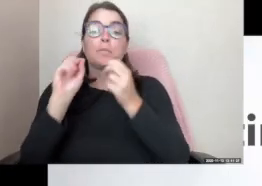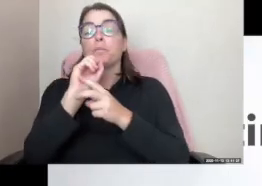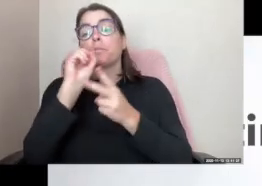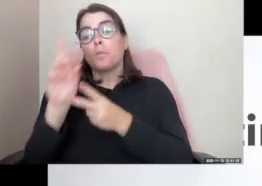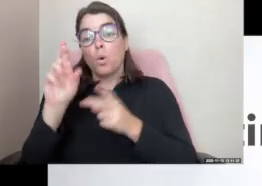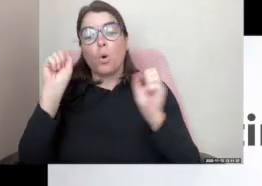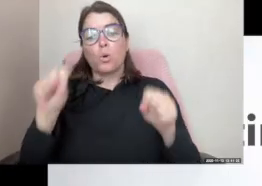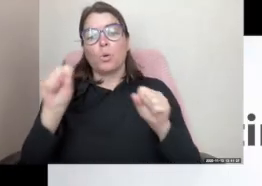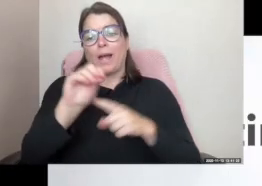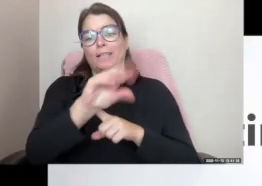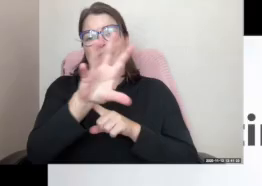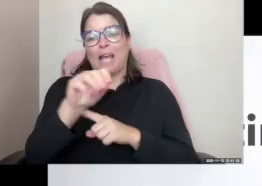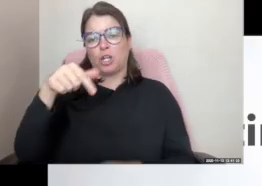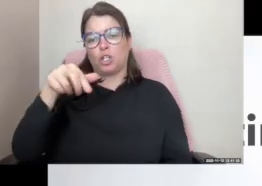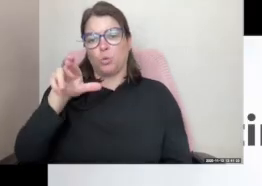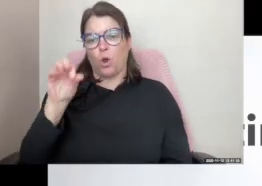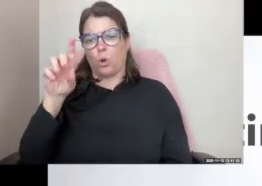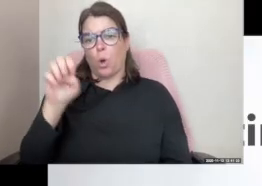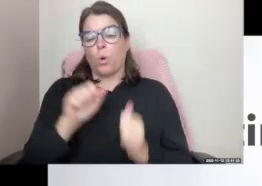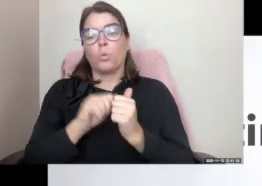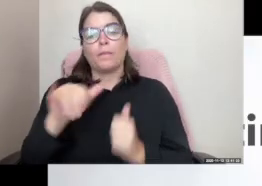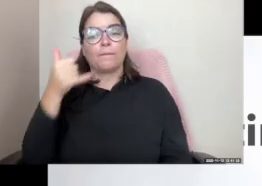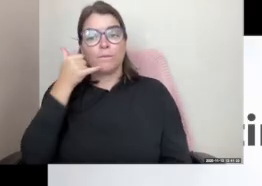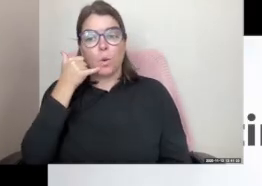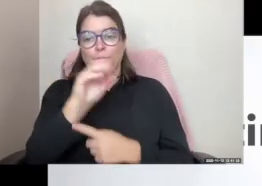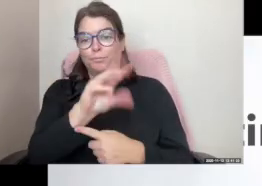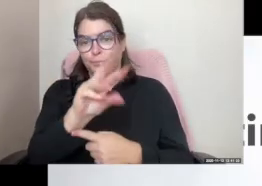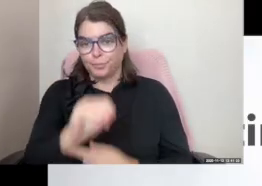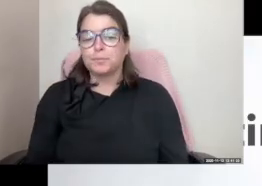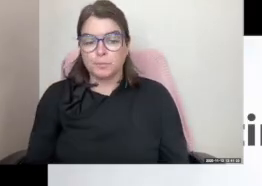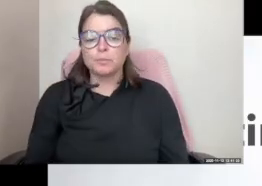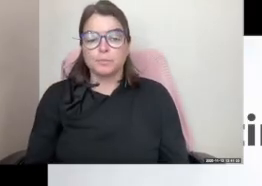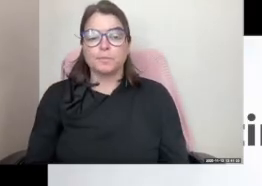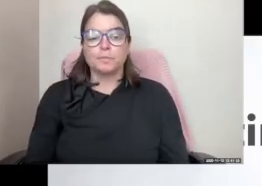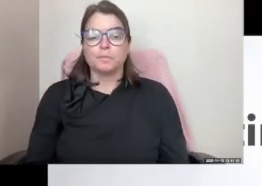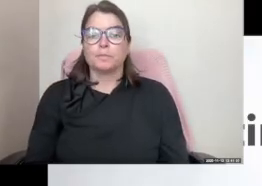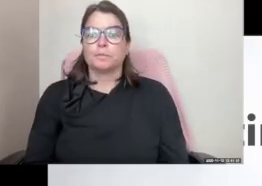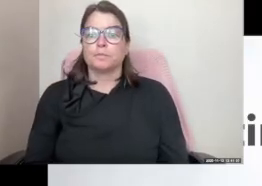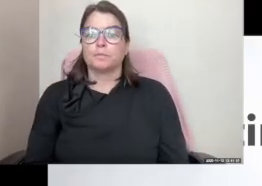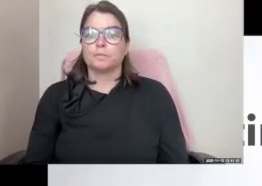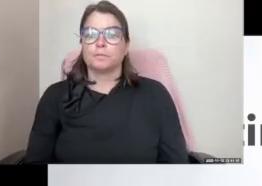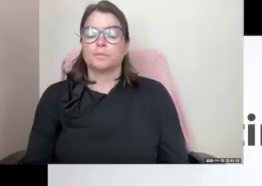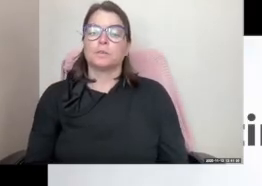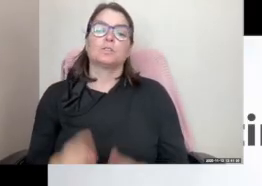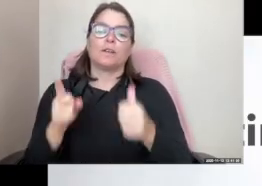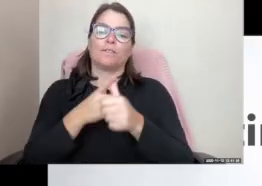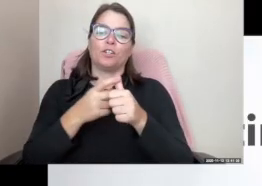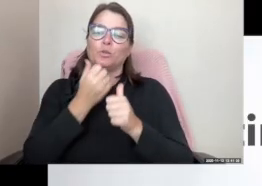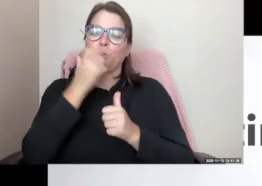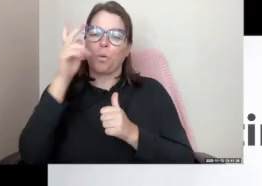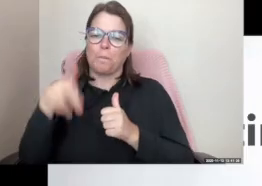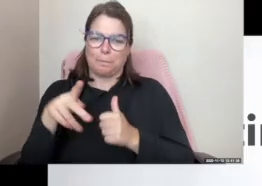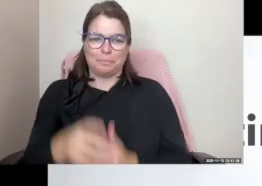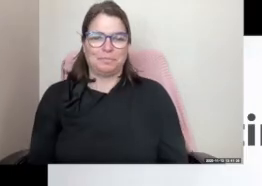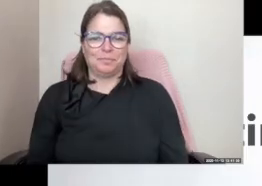938-76165, as you see on the slide here. Or you can use the participant link dropped in the chat, or